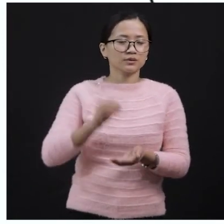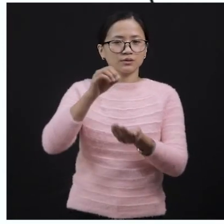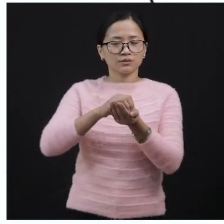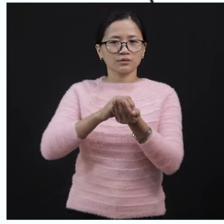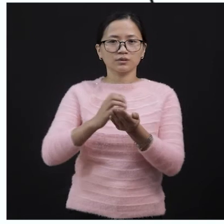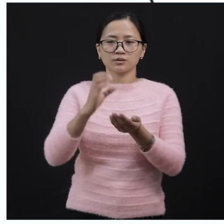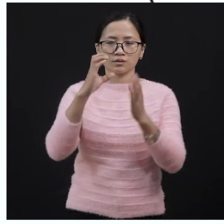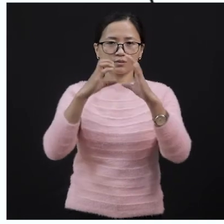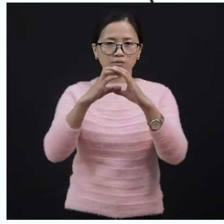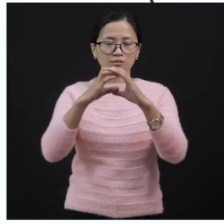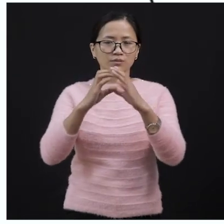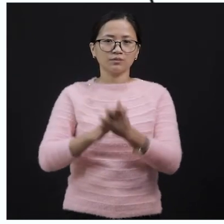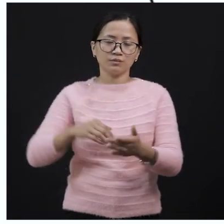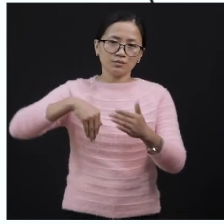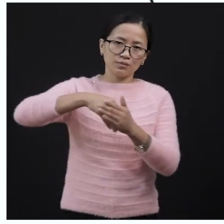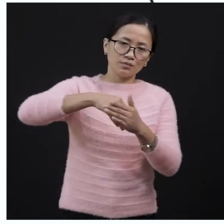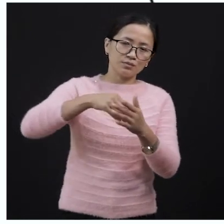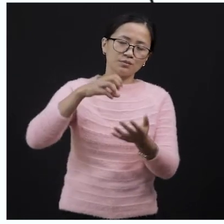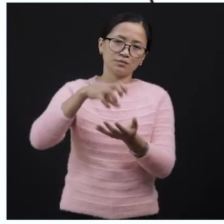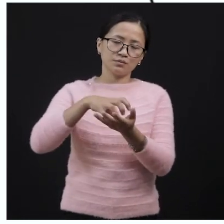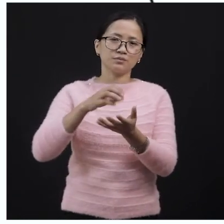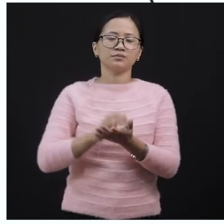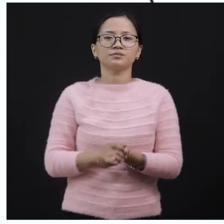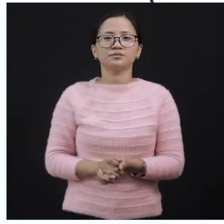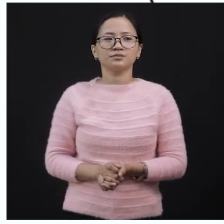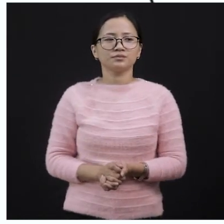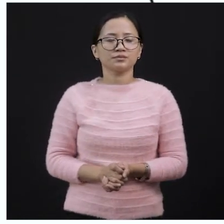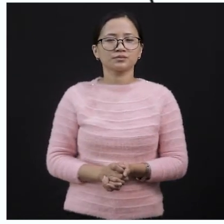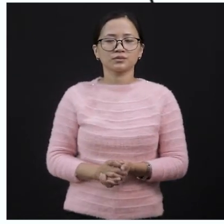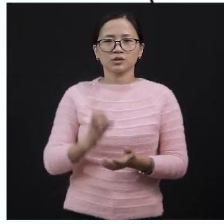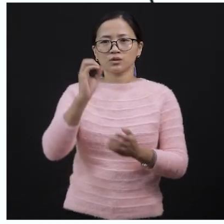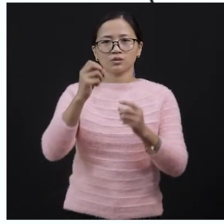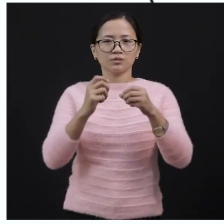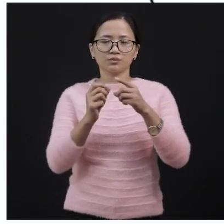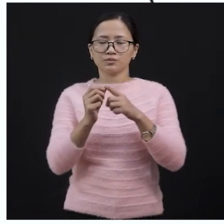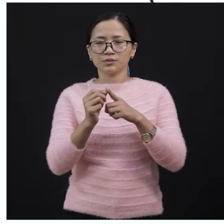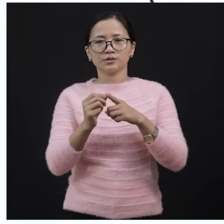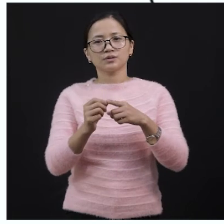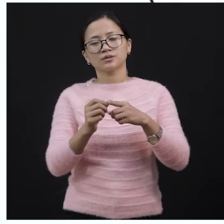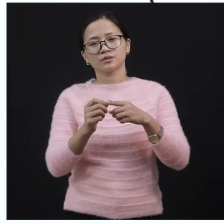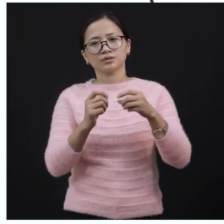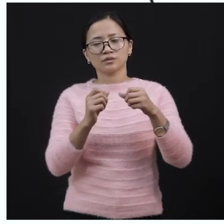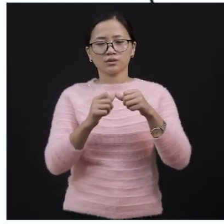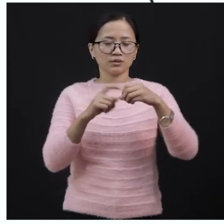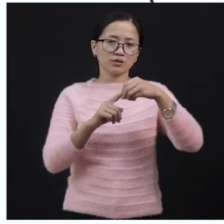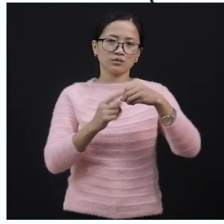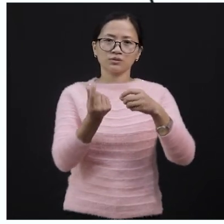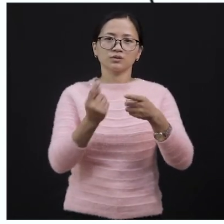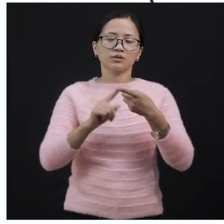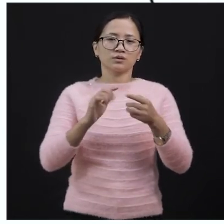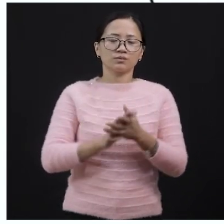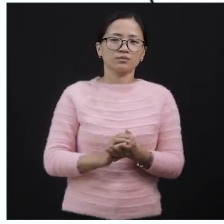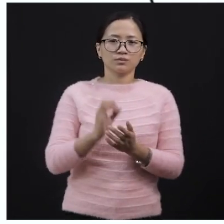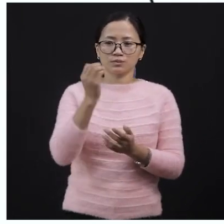a ball. Now you all know a ball is an opaque object, right? So